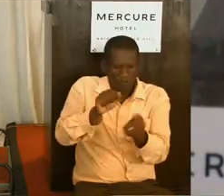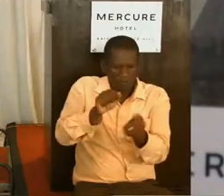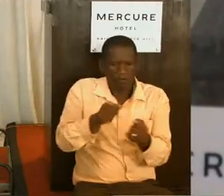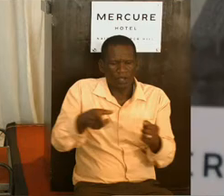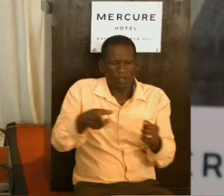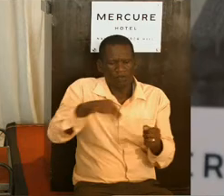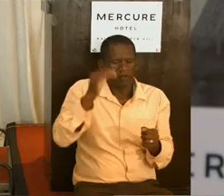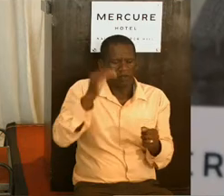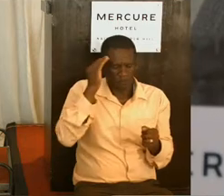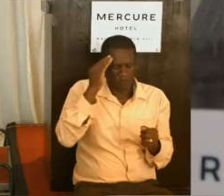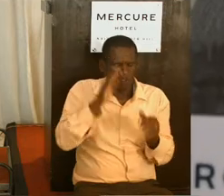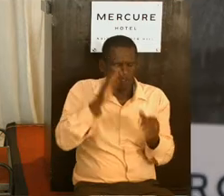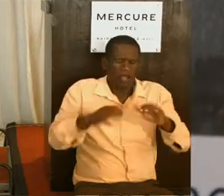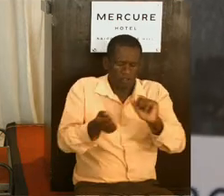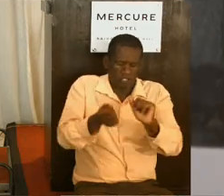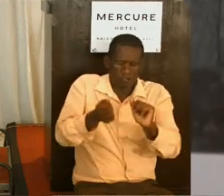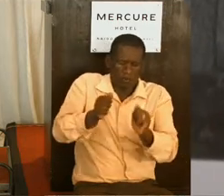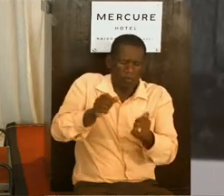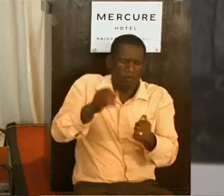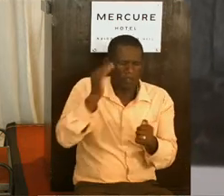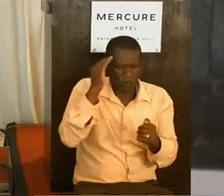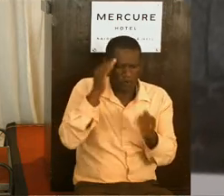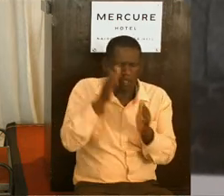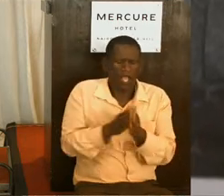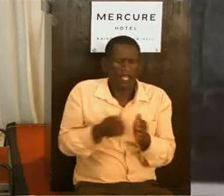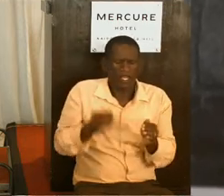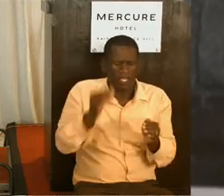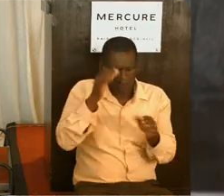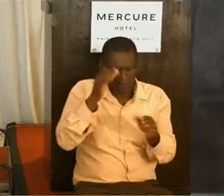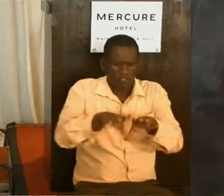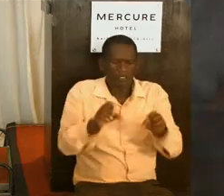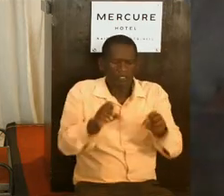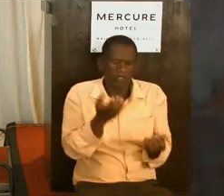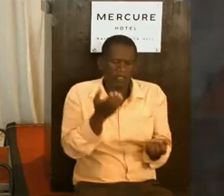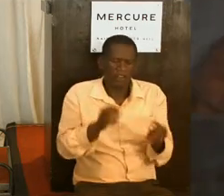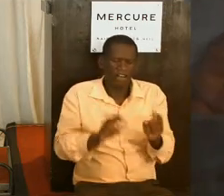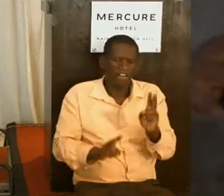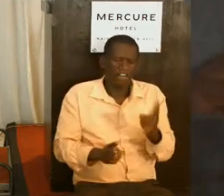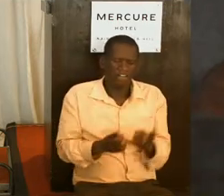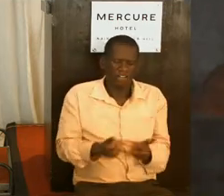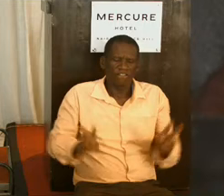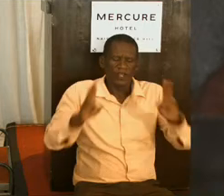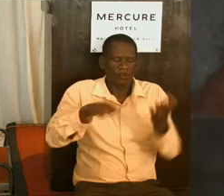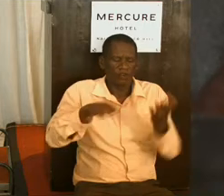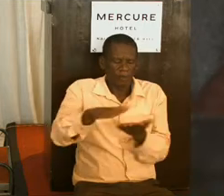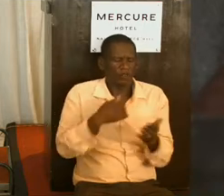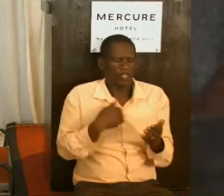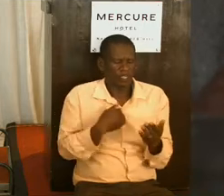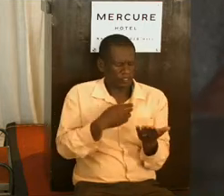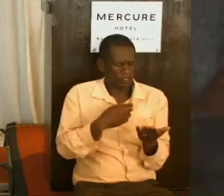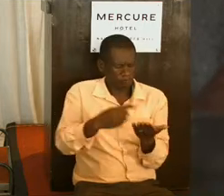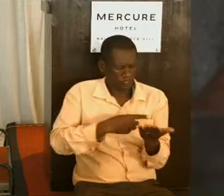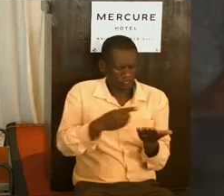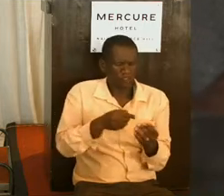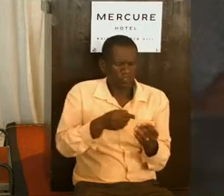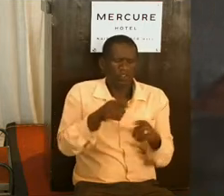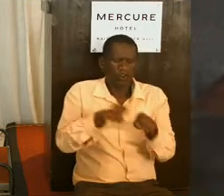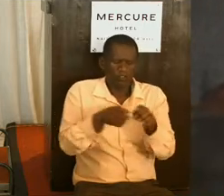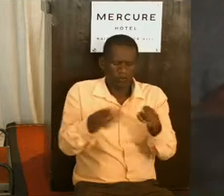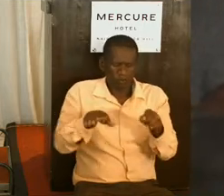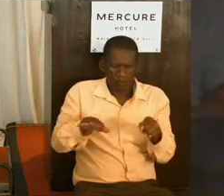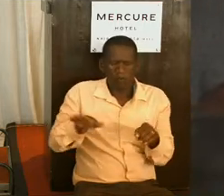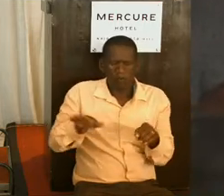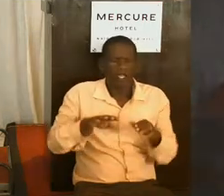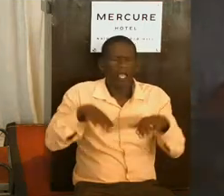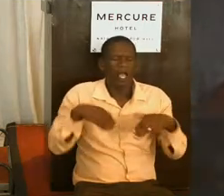is our education and is our education system value-based I think we've had a bit of discussions even from this morning